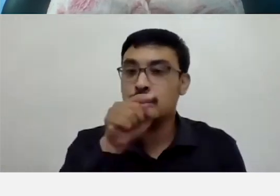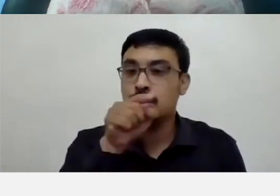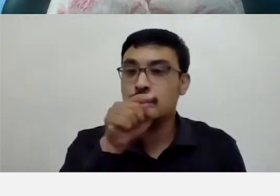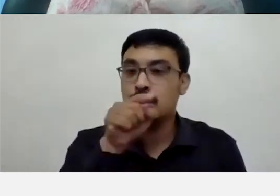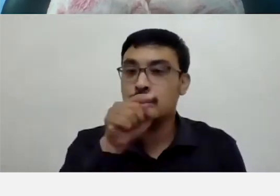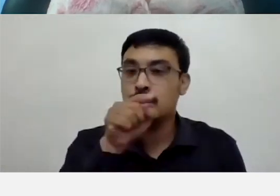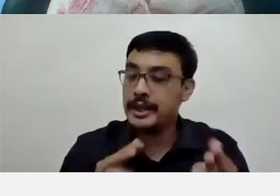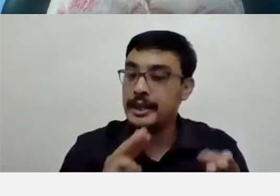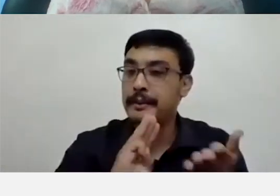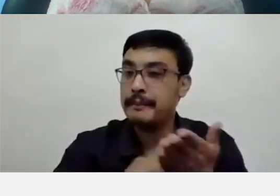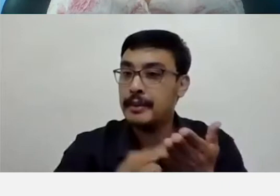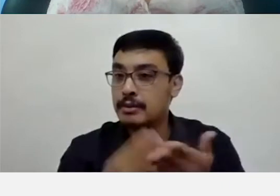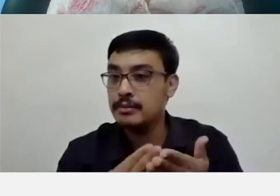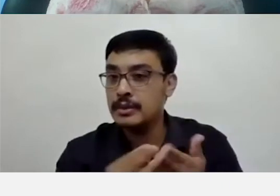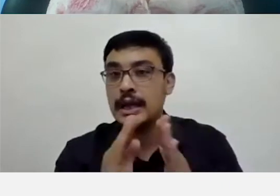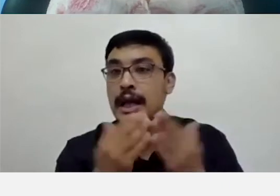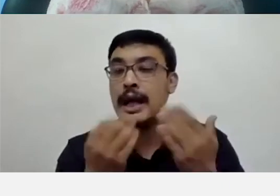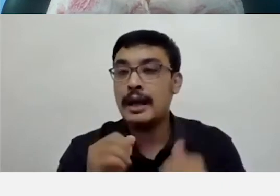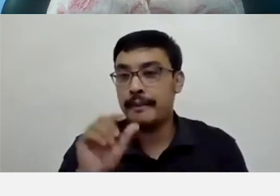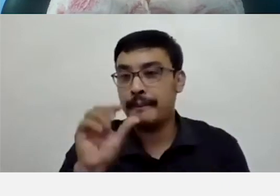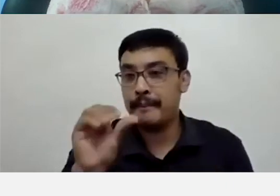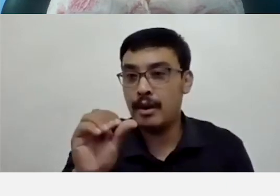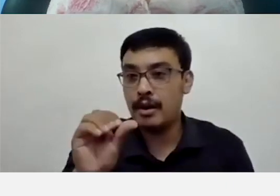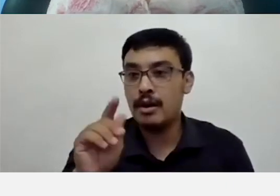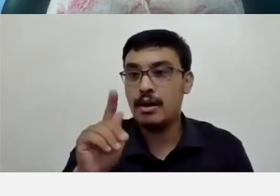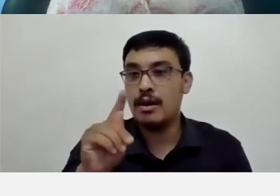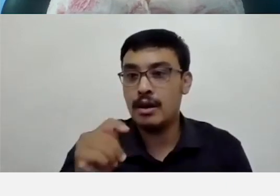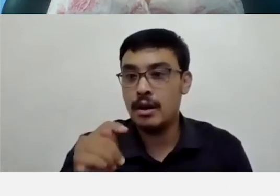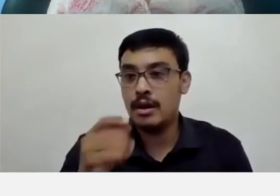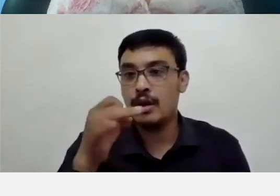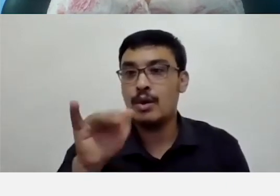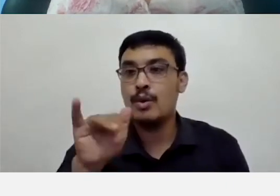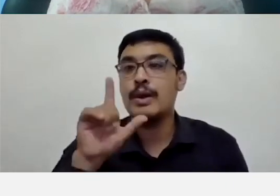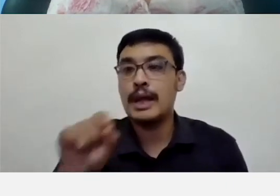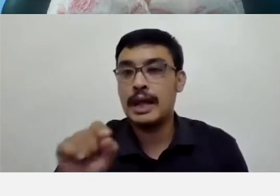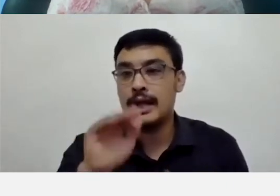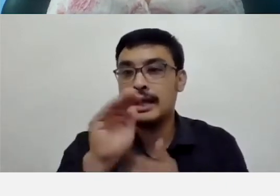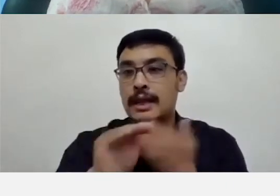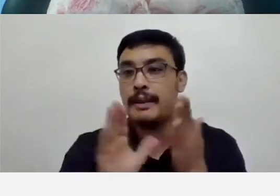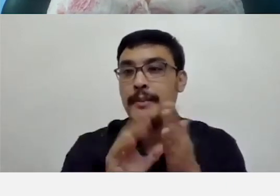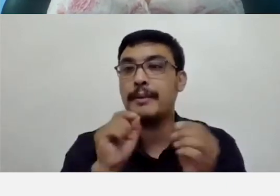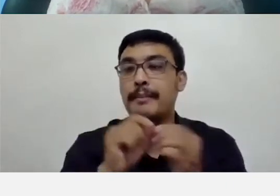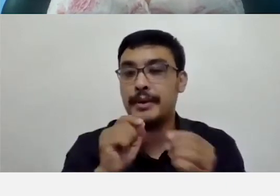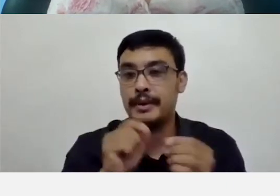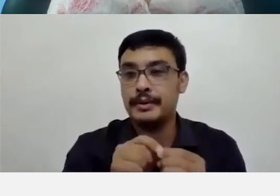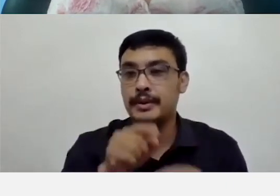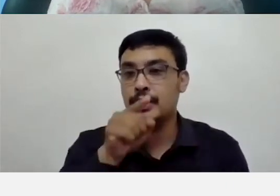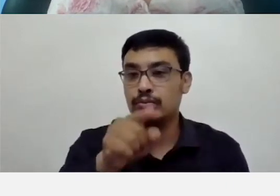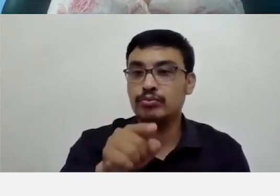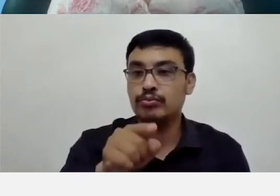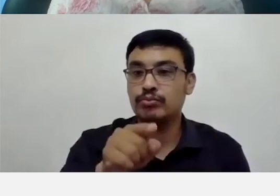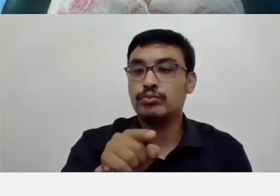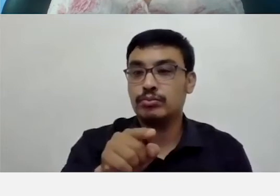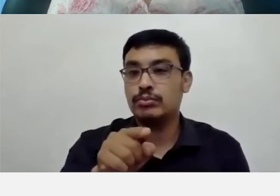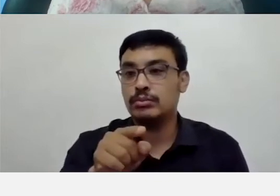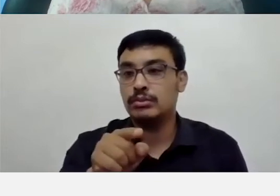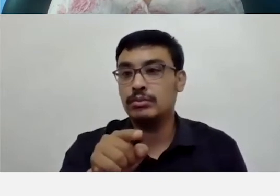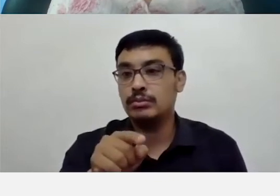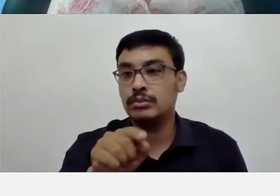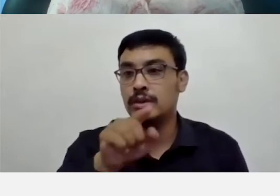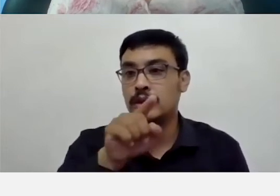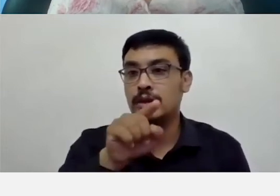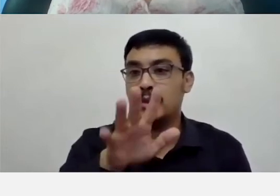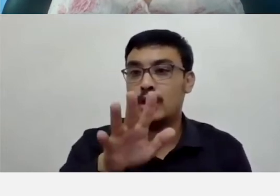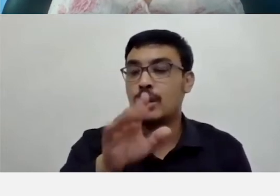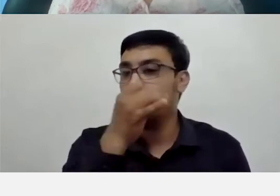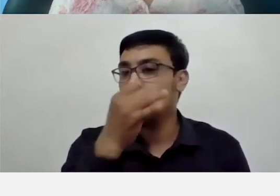the pagoda style temple. It is called as Yecheswar temple from 15th century.